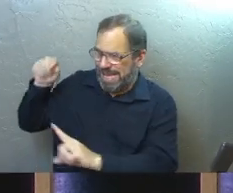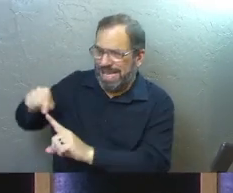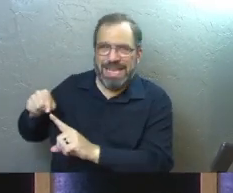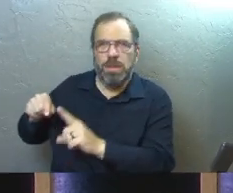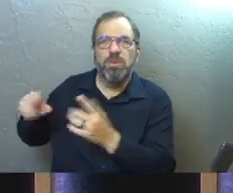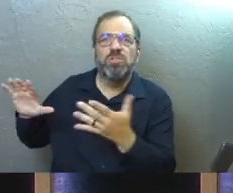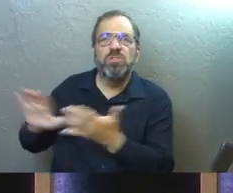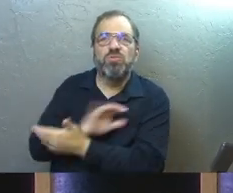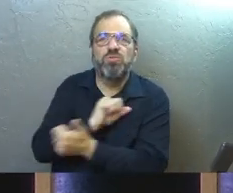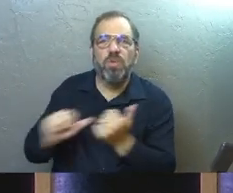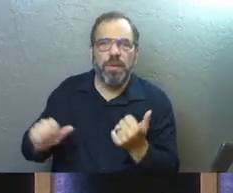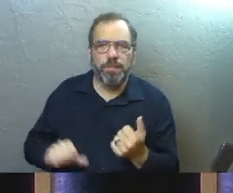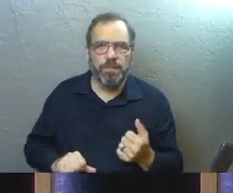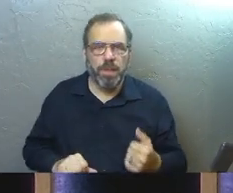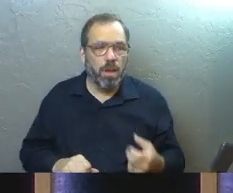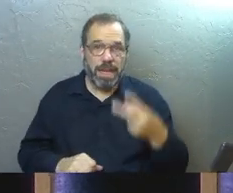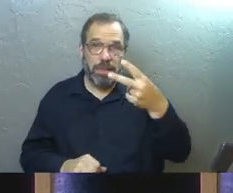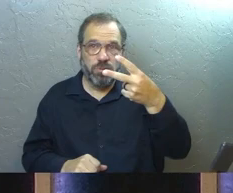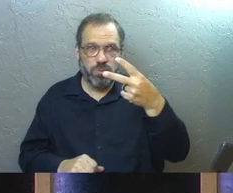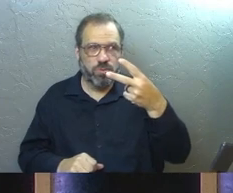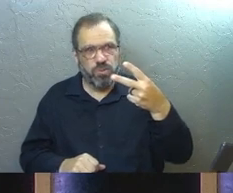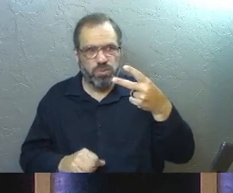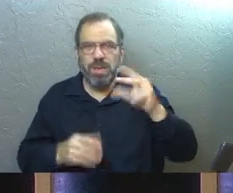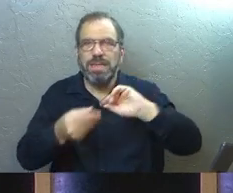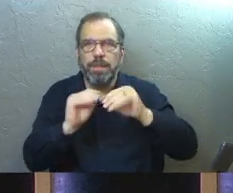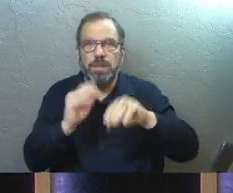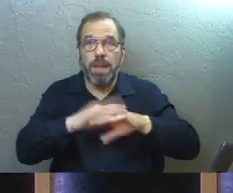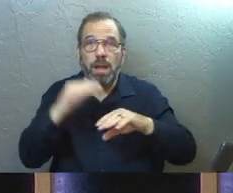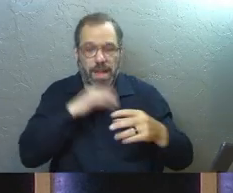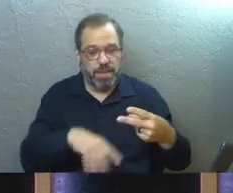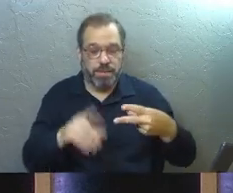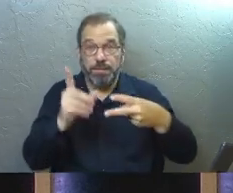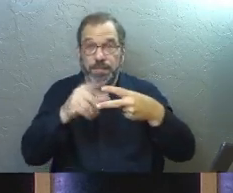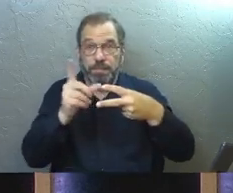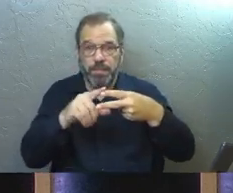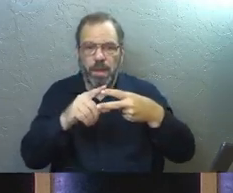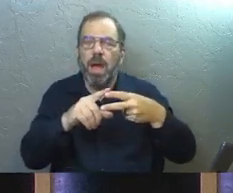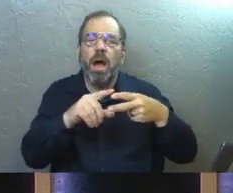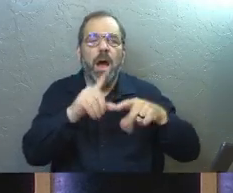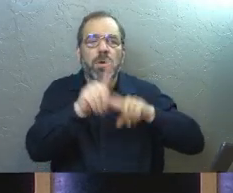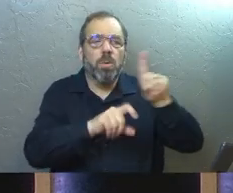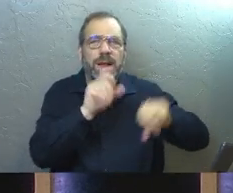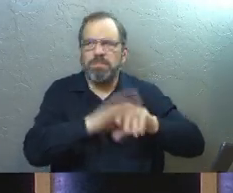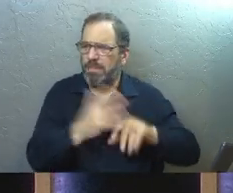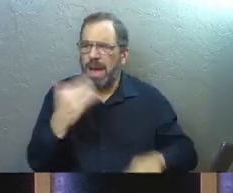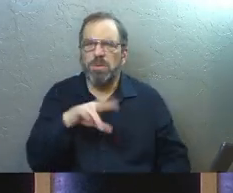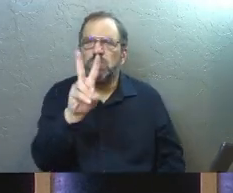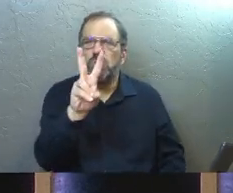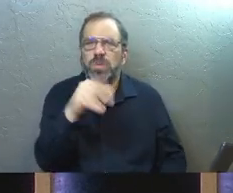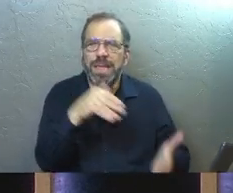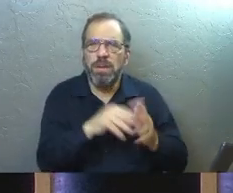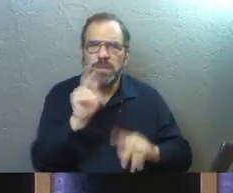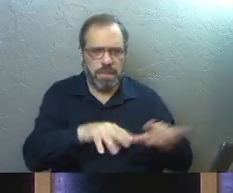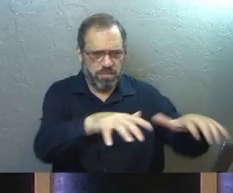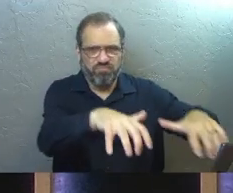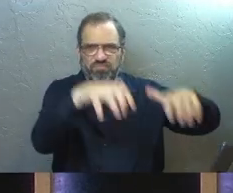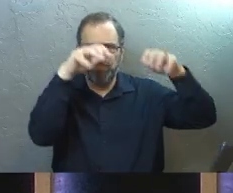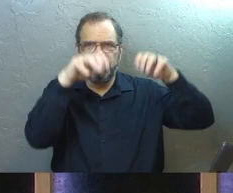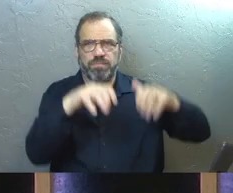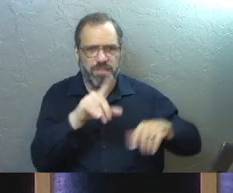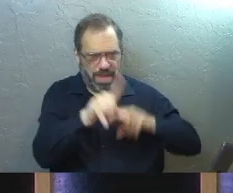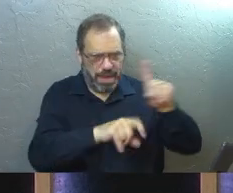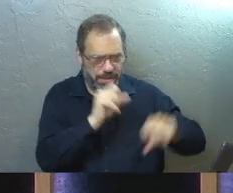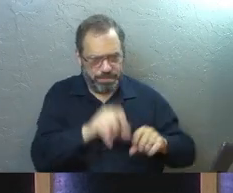He was killing it. Two statistics on lying. The first one, a survey was done of 2,000 people,